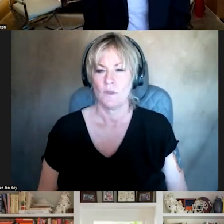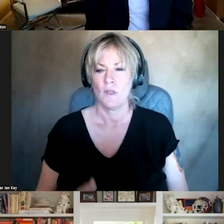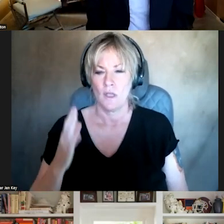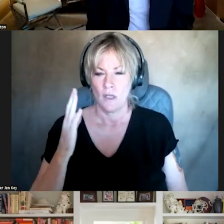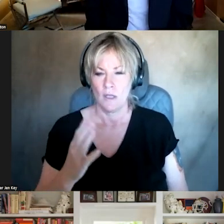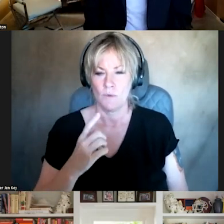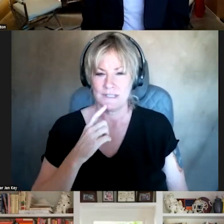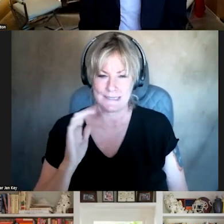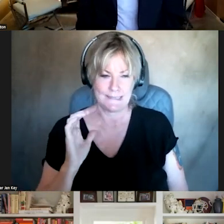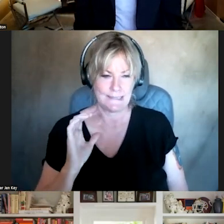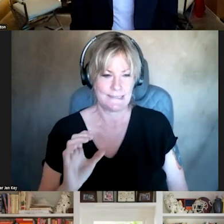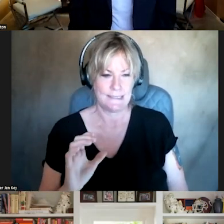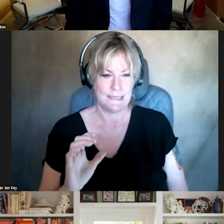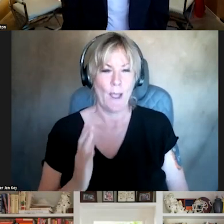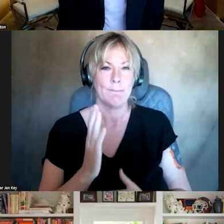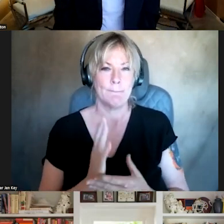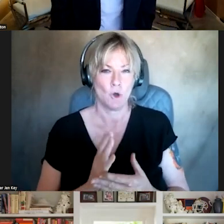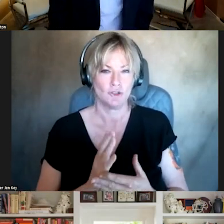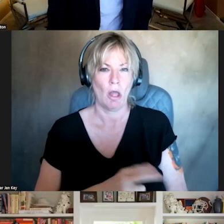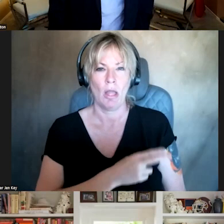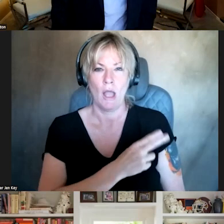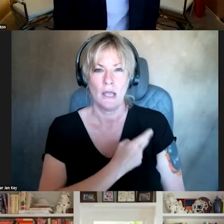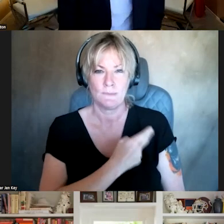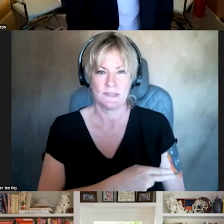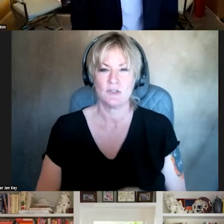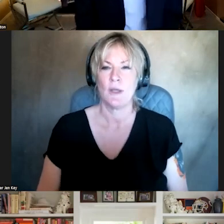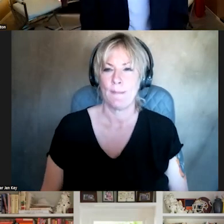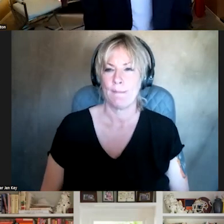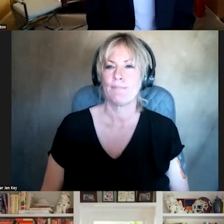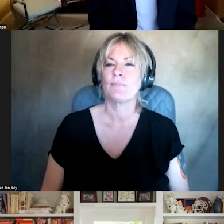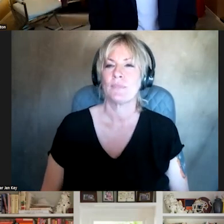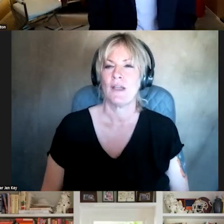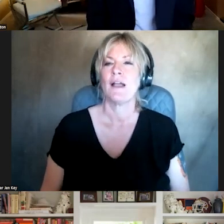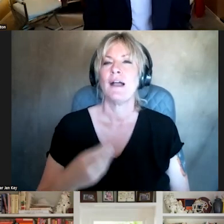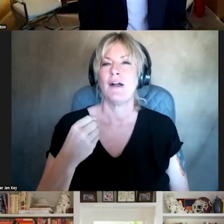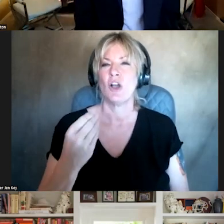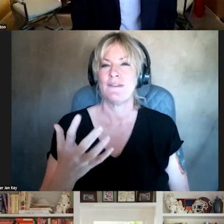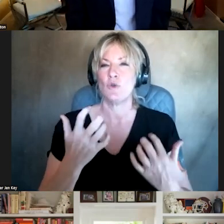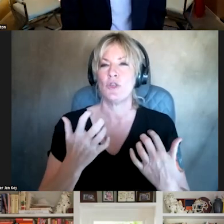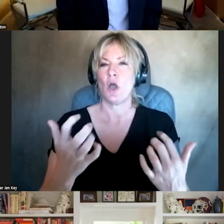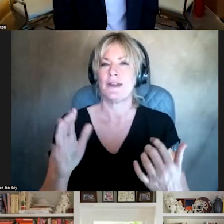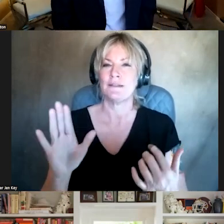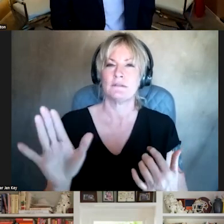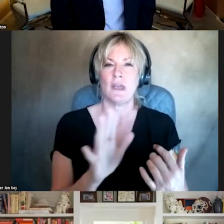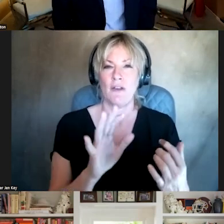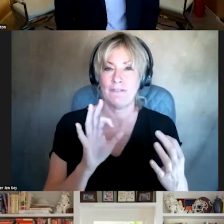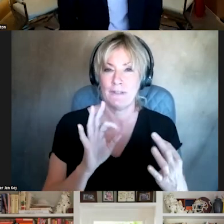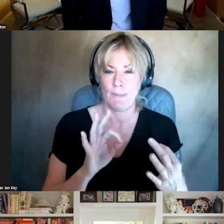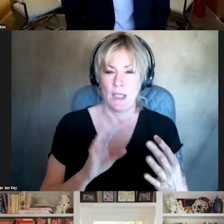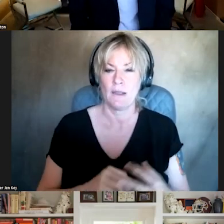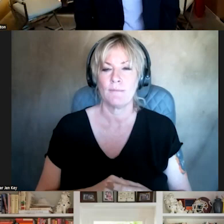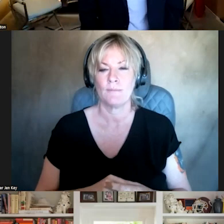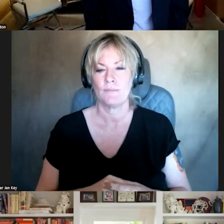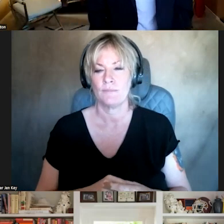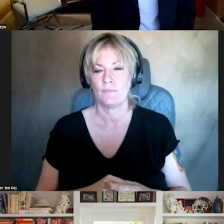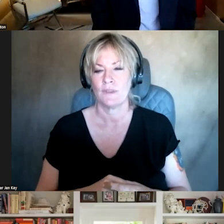say C, partial hospitalization. Yeah. So let me give you the audience feedback, and then you can see